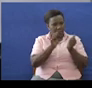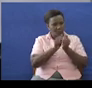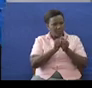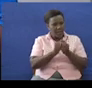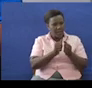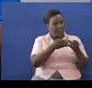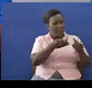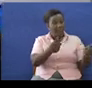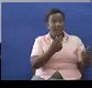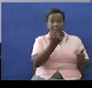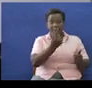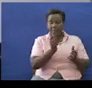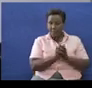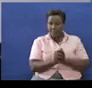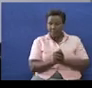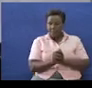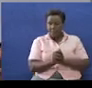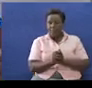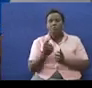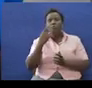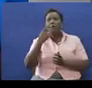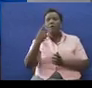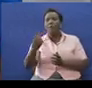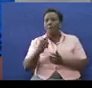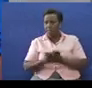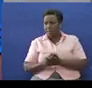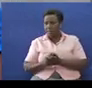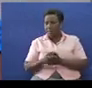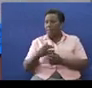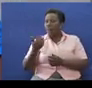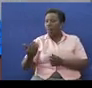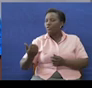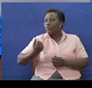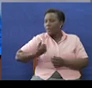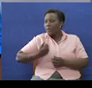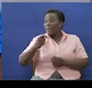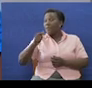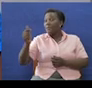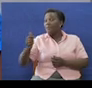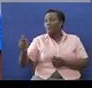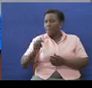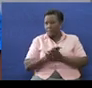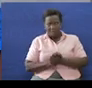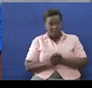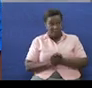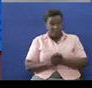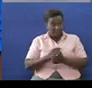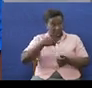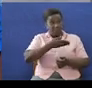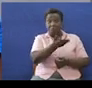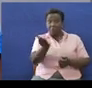But not only just that effect, I would like specifically to touch a girl child and